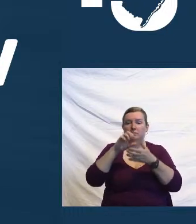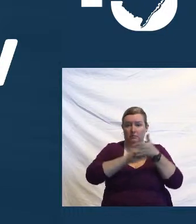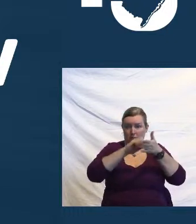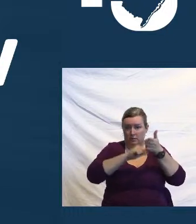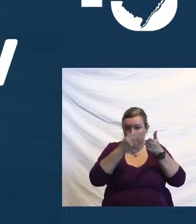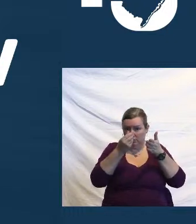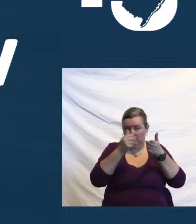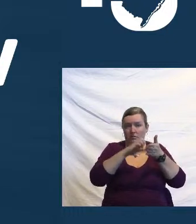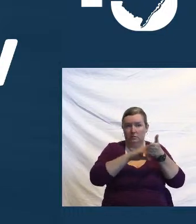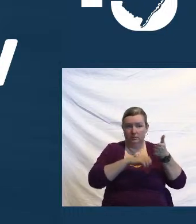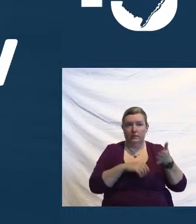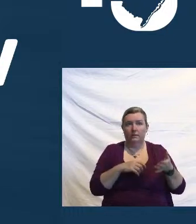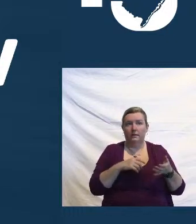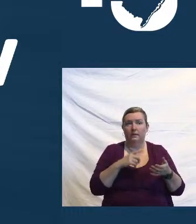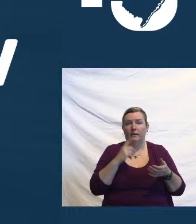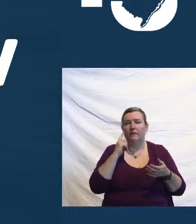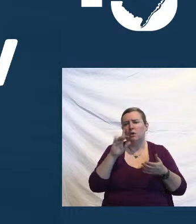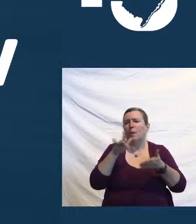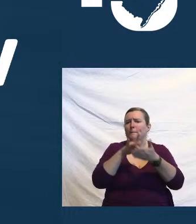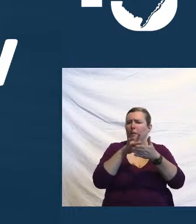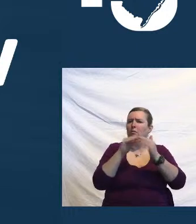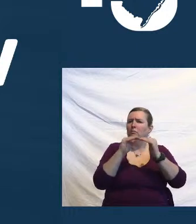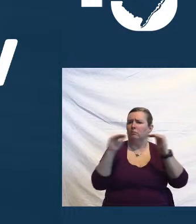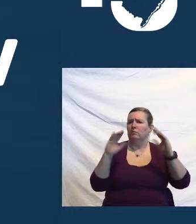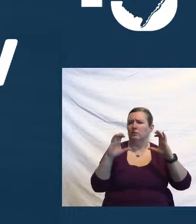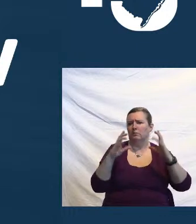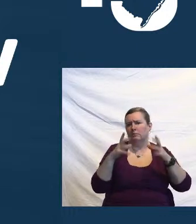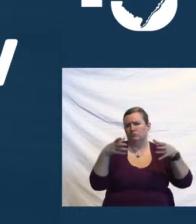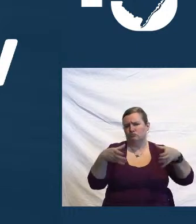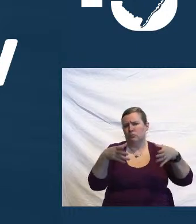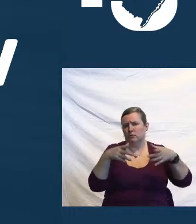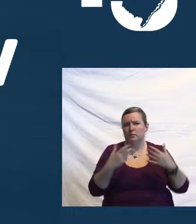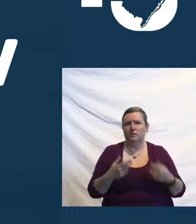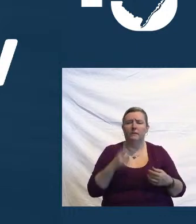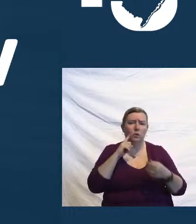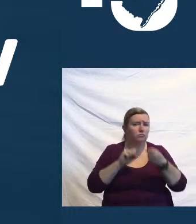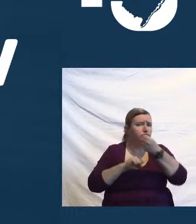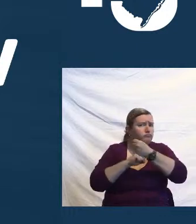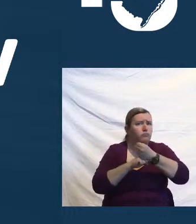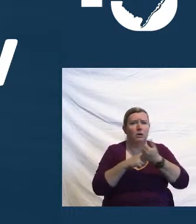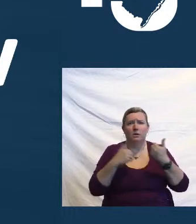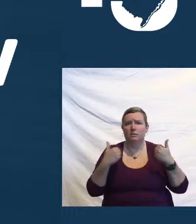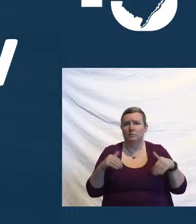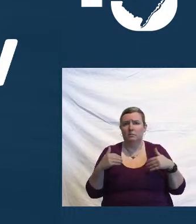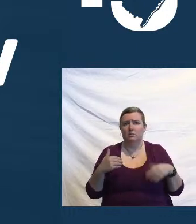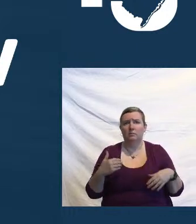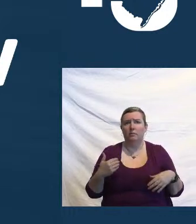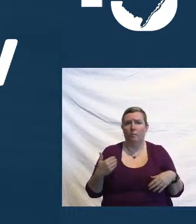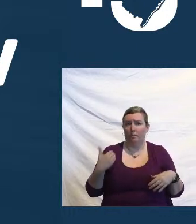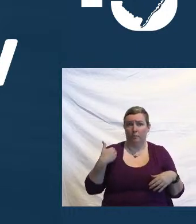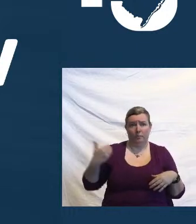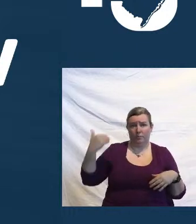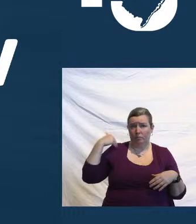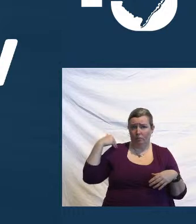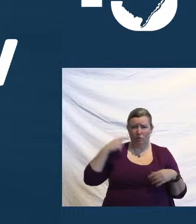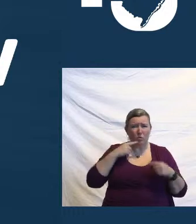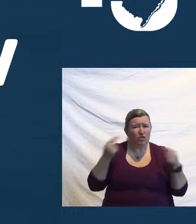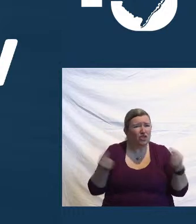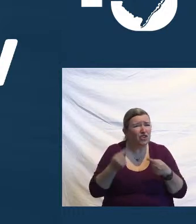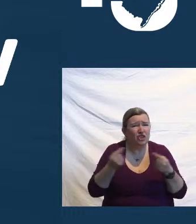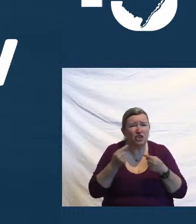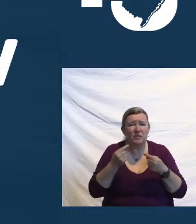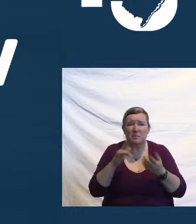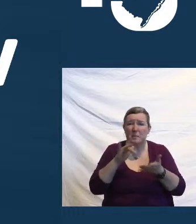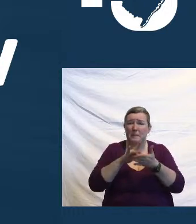is a tremendously positive step forward to undo the damage foisted upon middle-class taxpayers under the tax reform passed